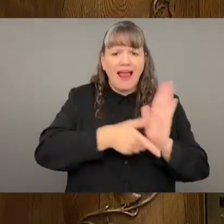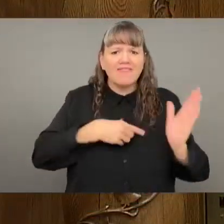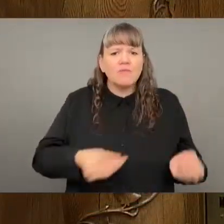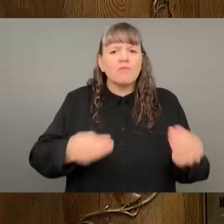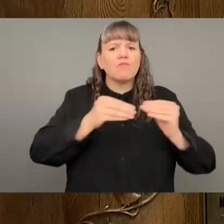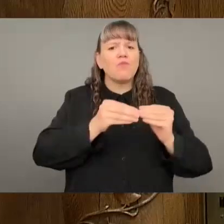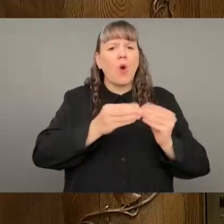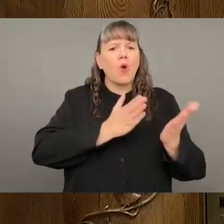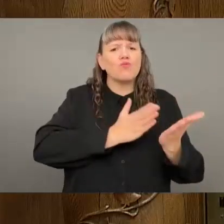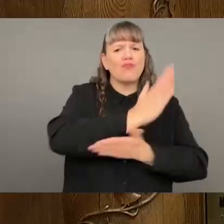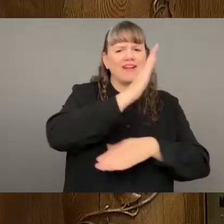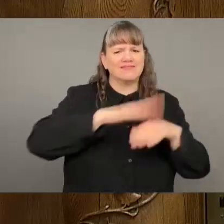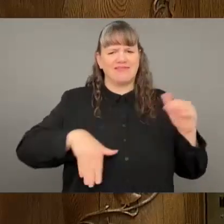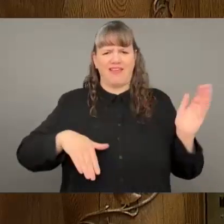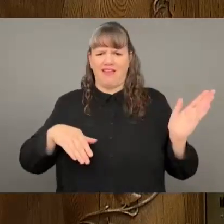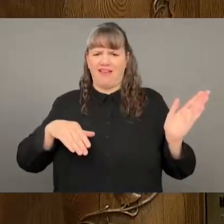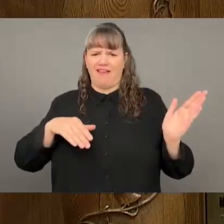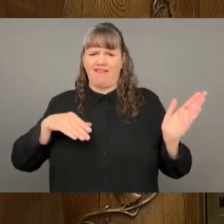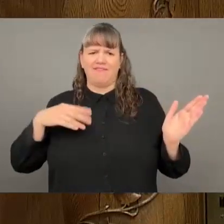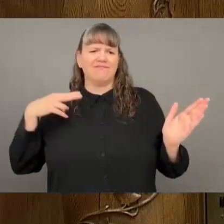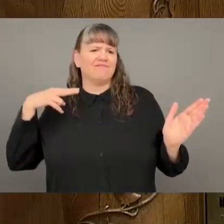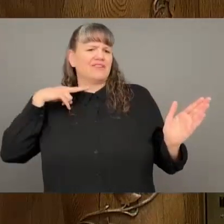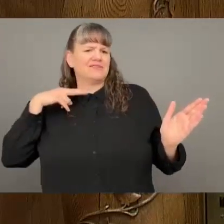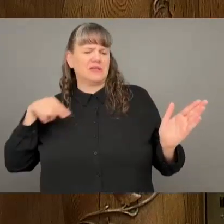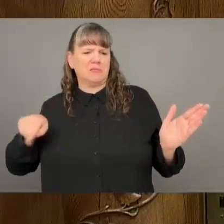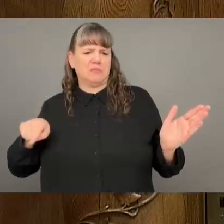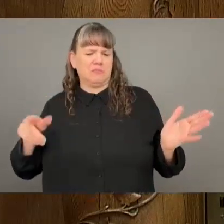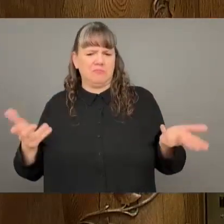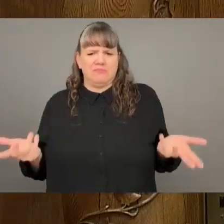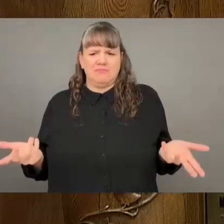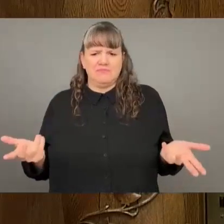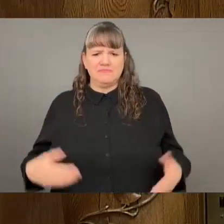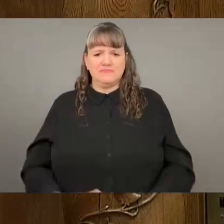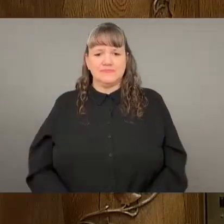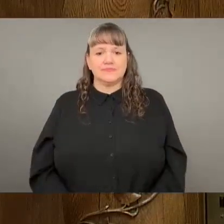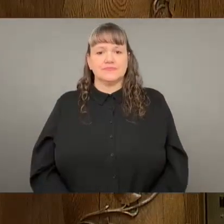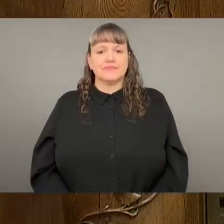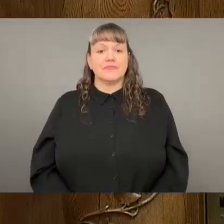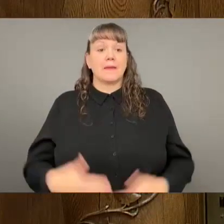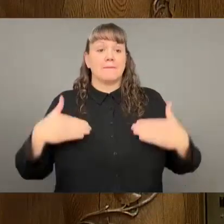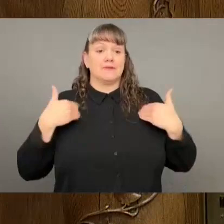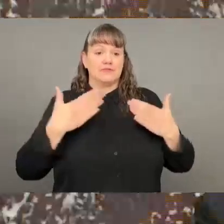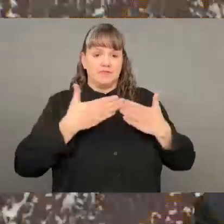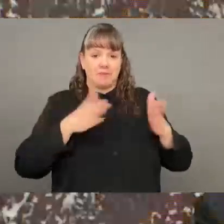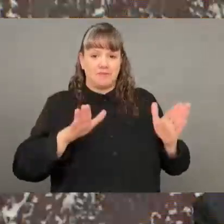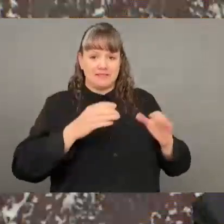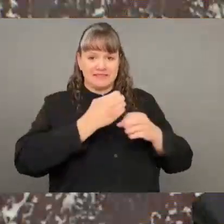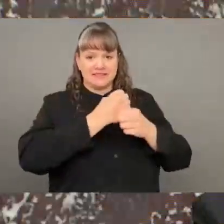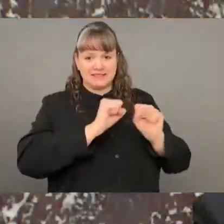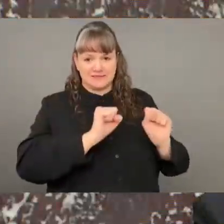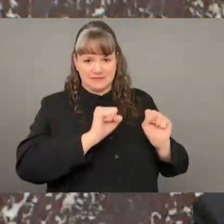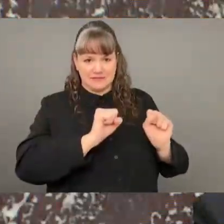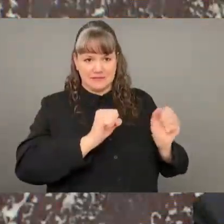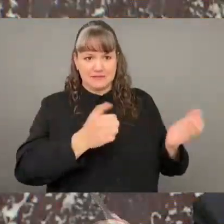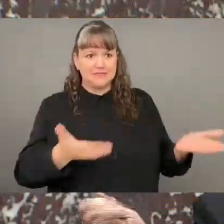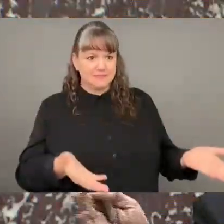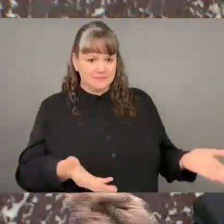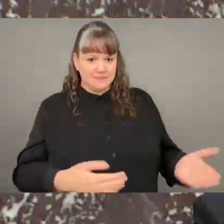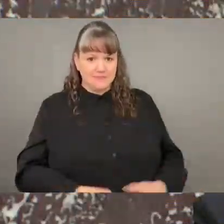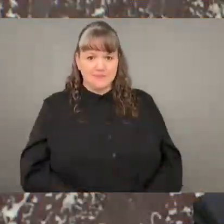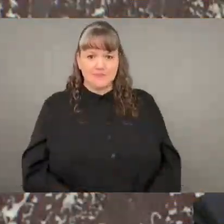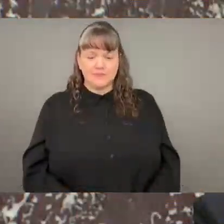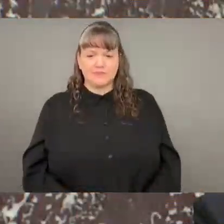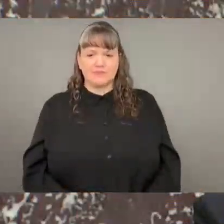Minister of Public Safety. Thank you, Mr. Speaker. It's disturbing to hear the member talk about